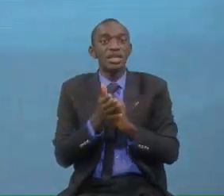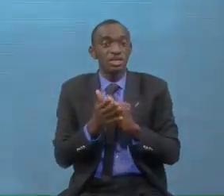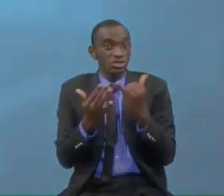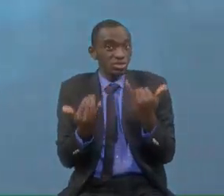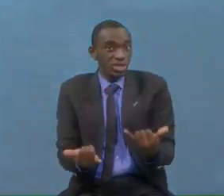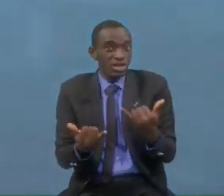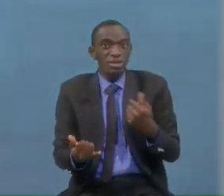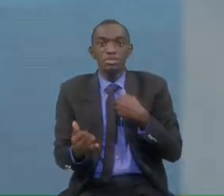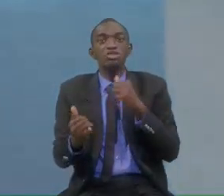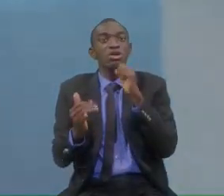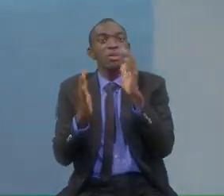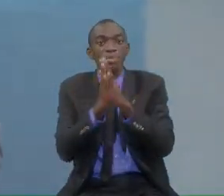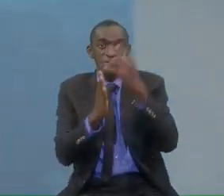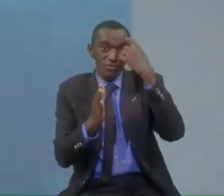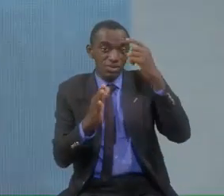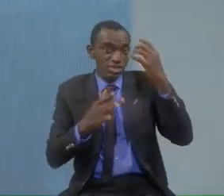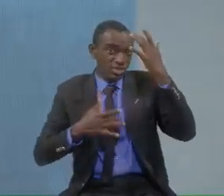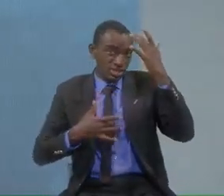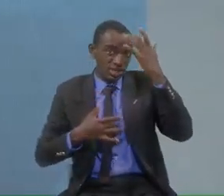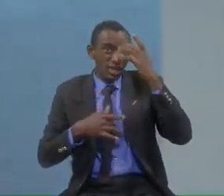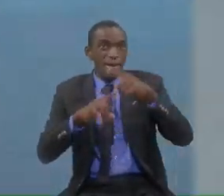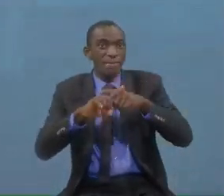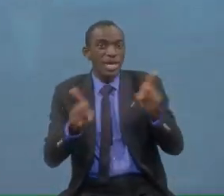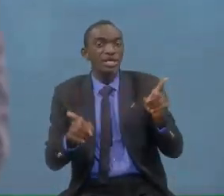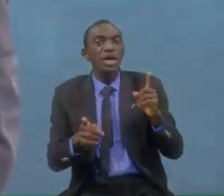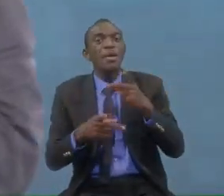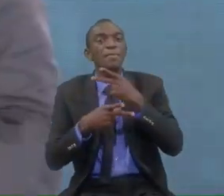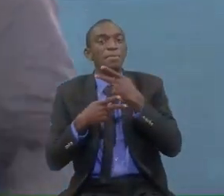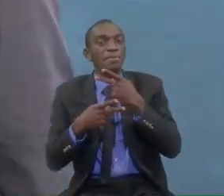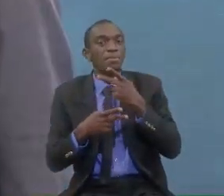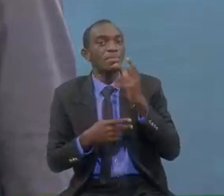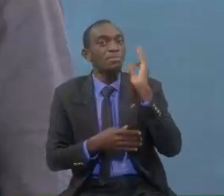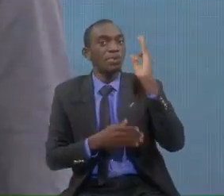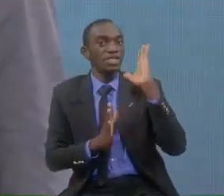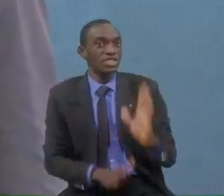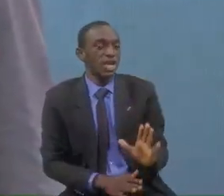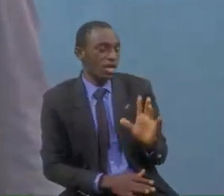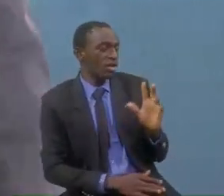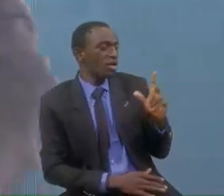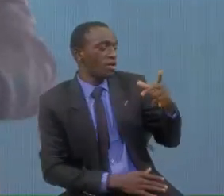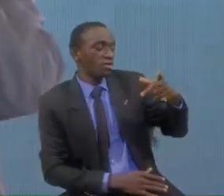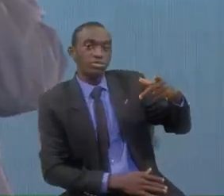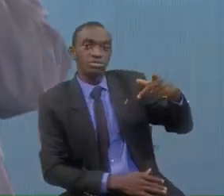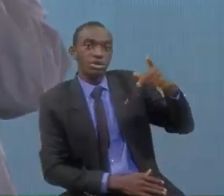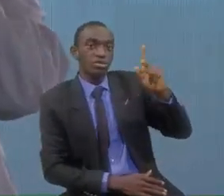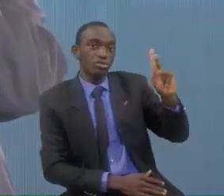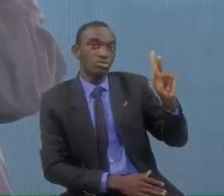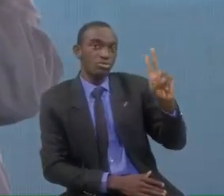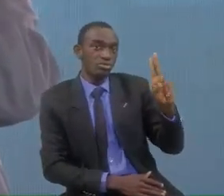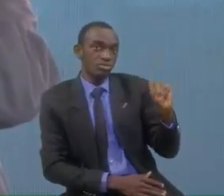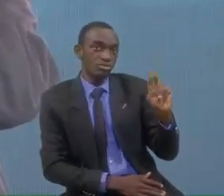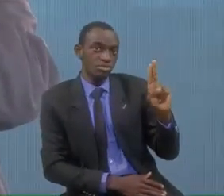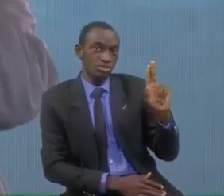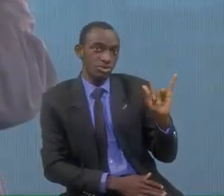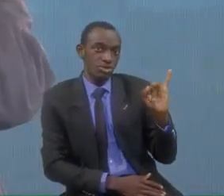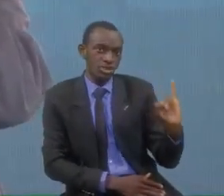sick, but pastor, then he mentioned my name, will come and take over. He never